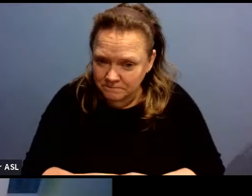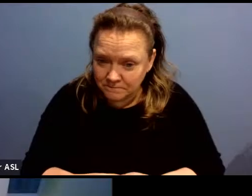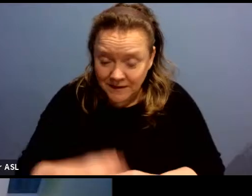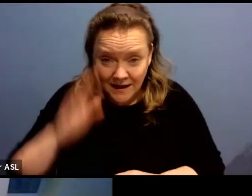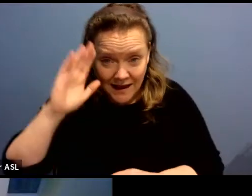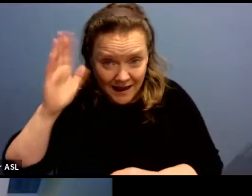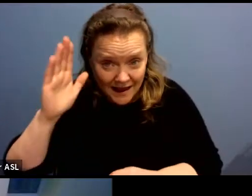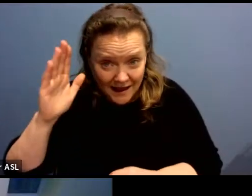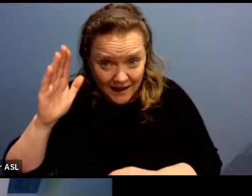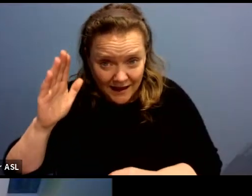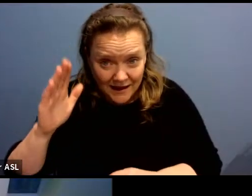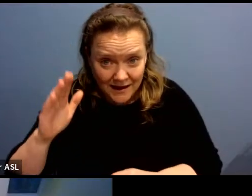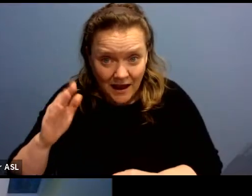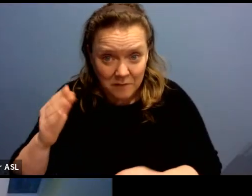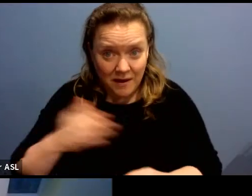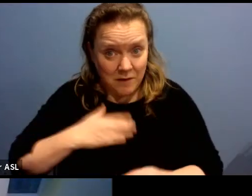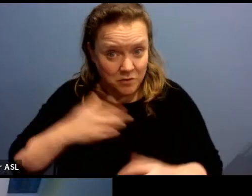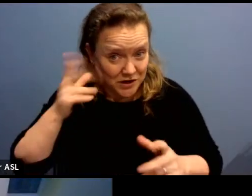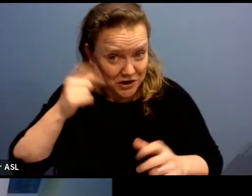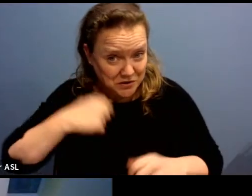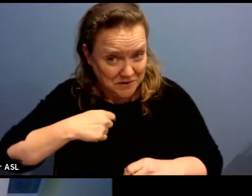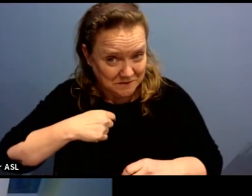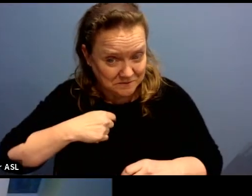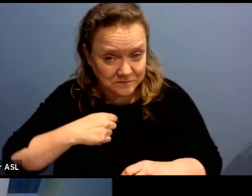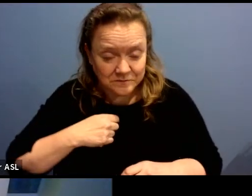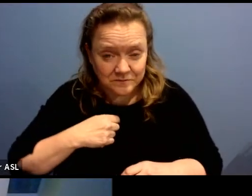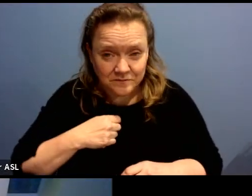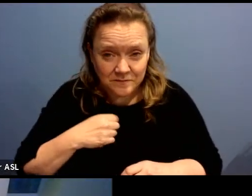Hi. Good that you can hear me.